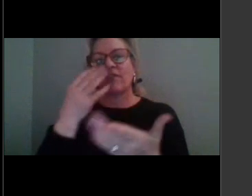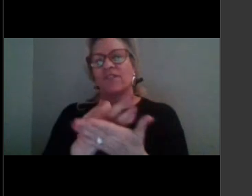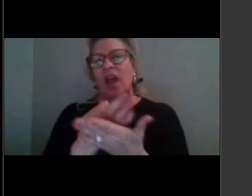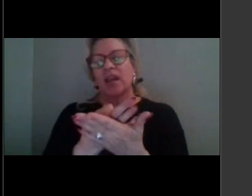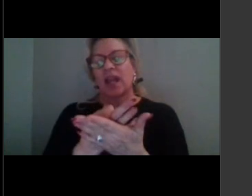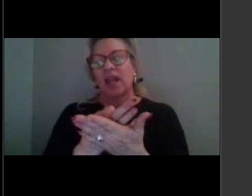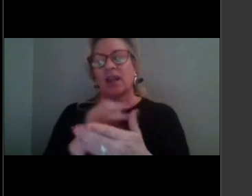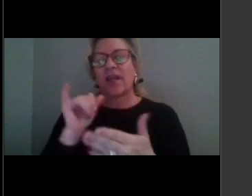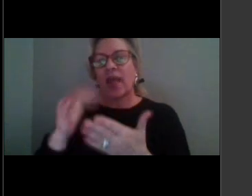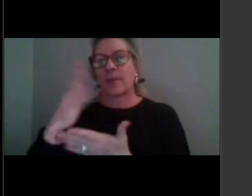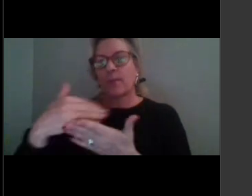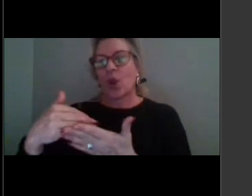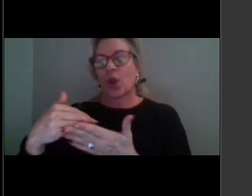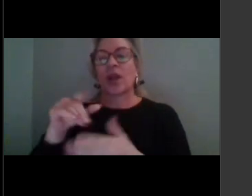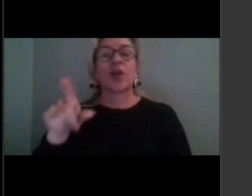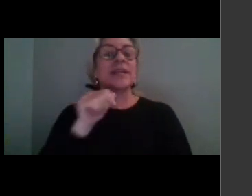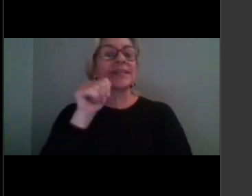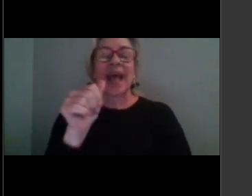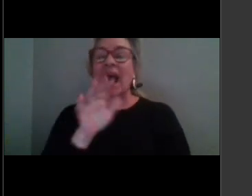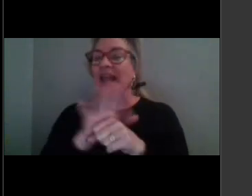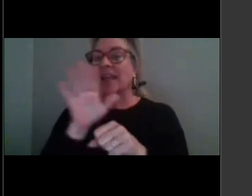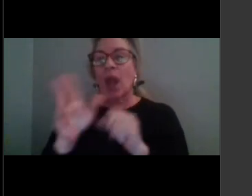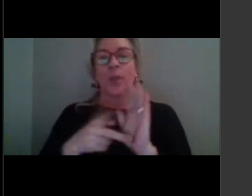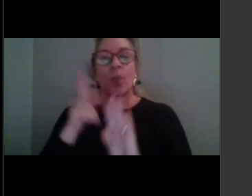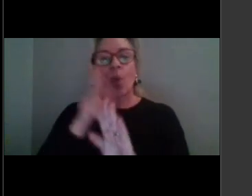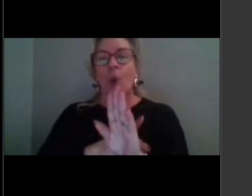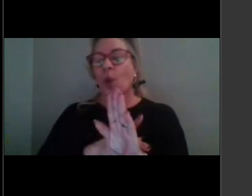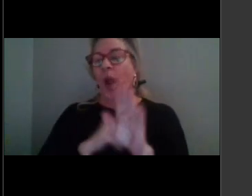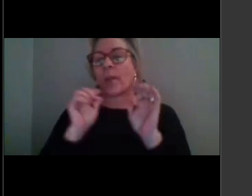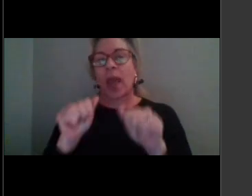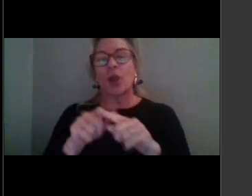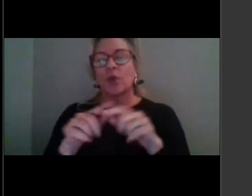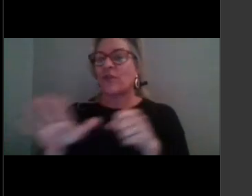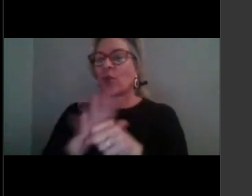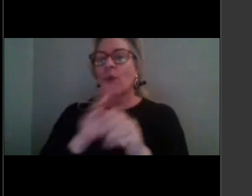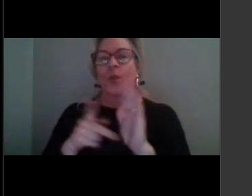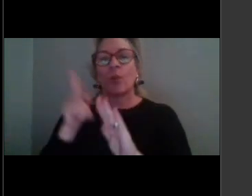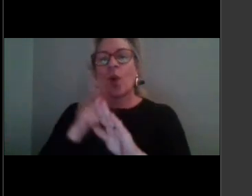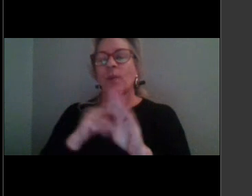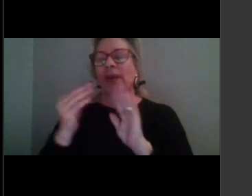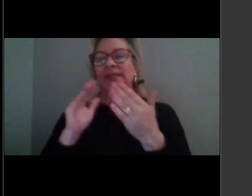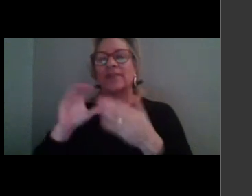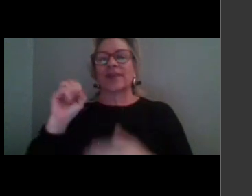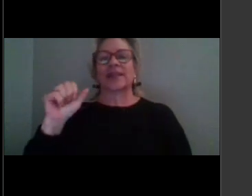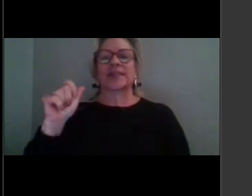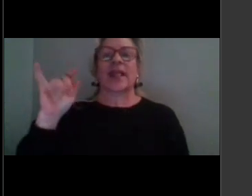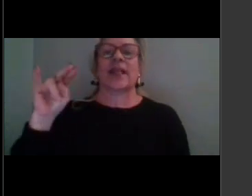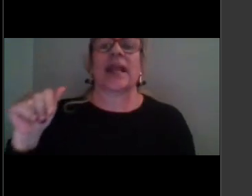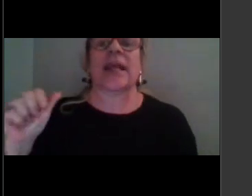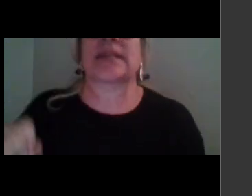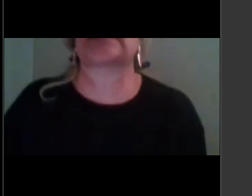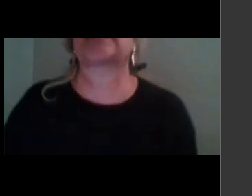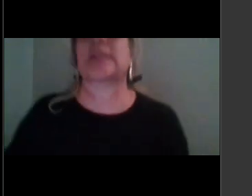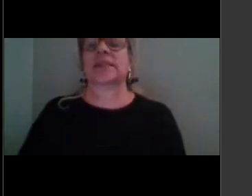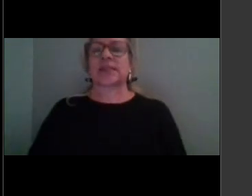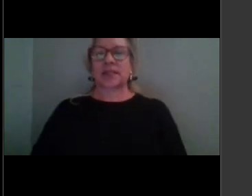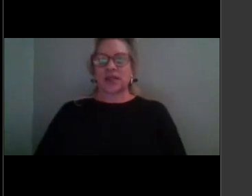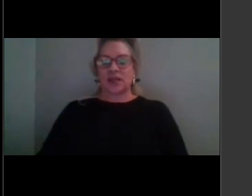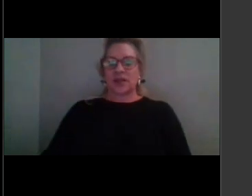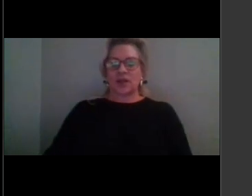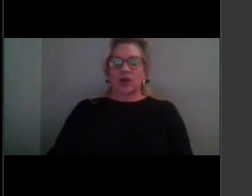rural component. There was not sufficient programming capacity to fully program the City of Salinas' $14